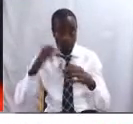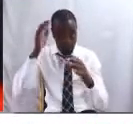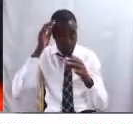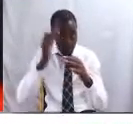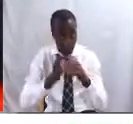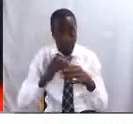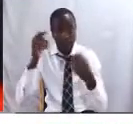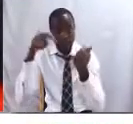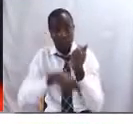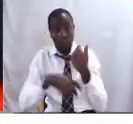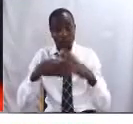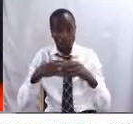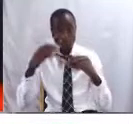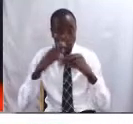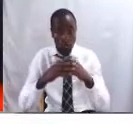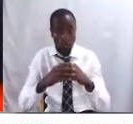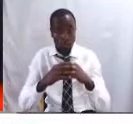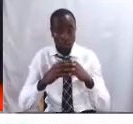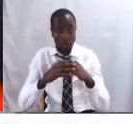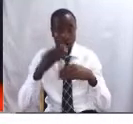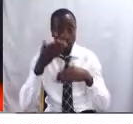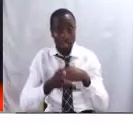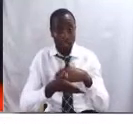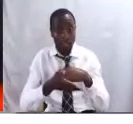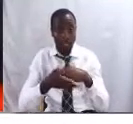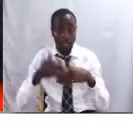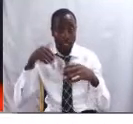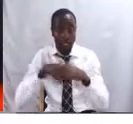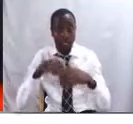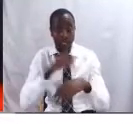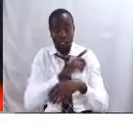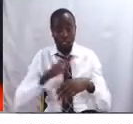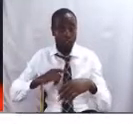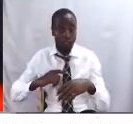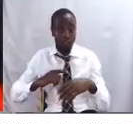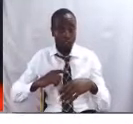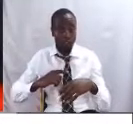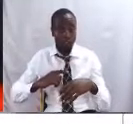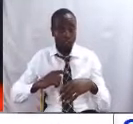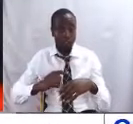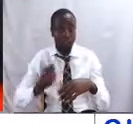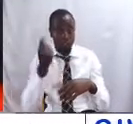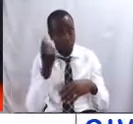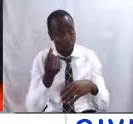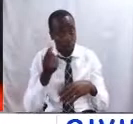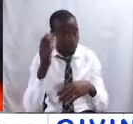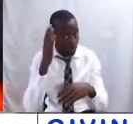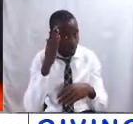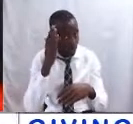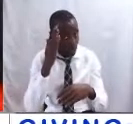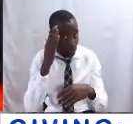because we are comfortable in the presence of the Lord. We are in the presence of Christians. But little do we know that